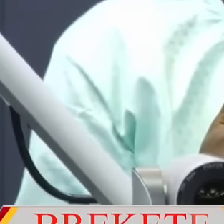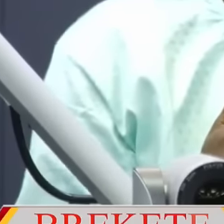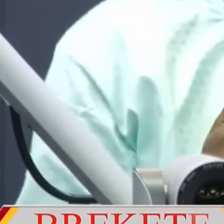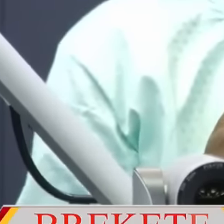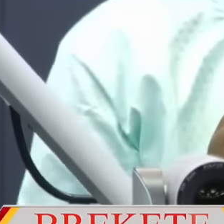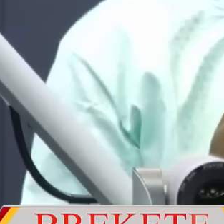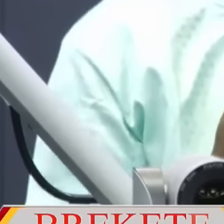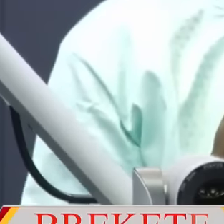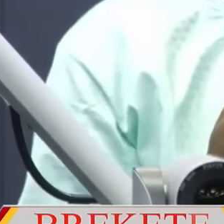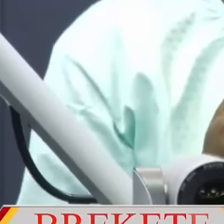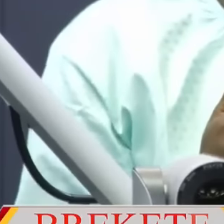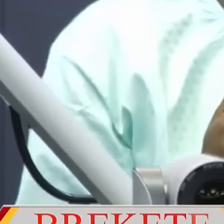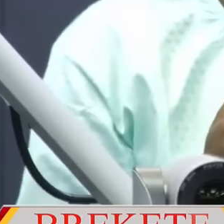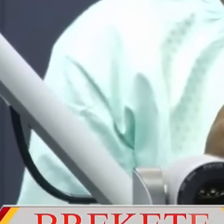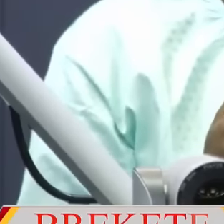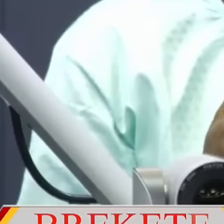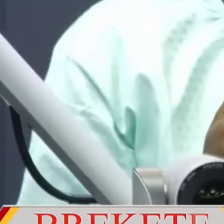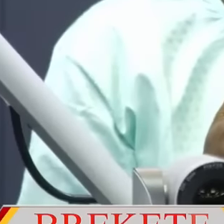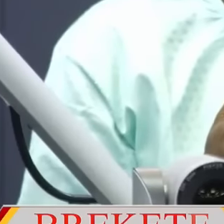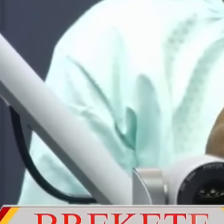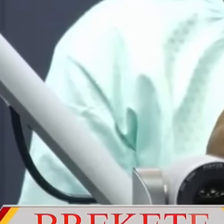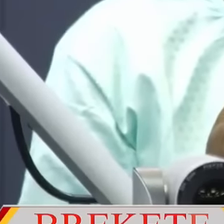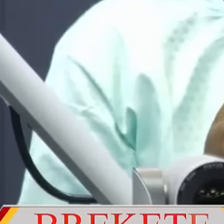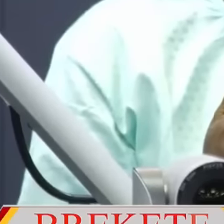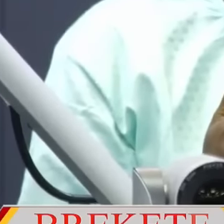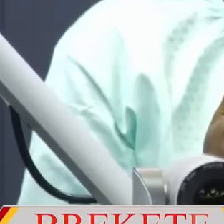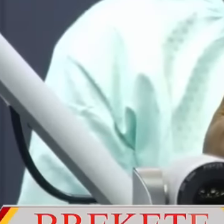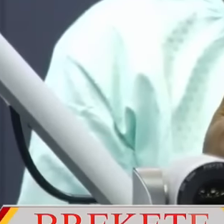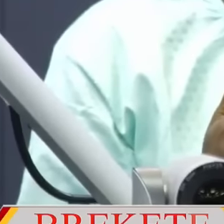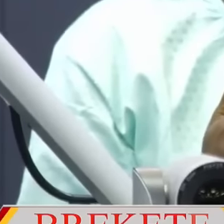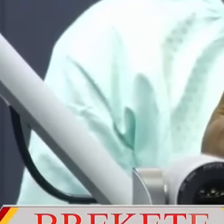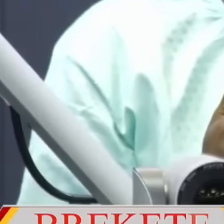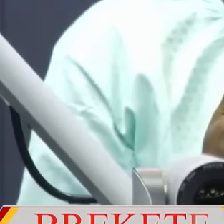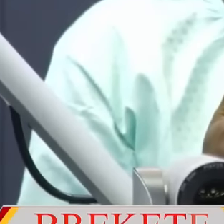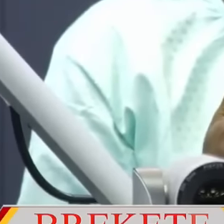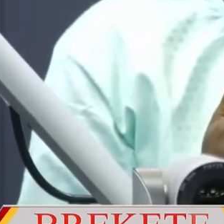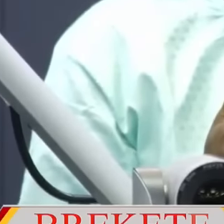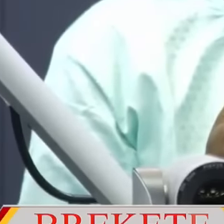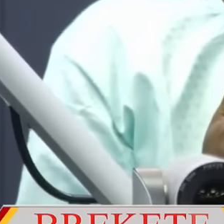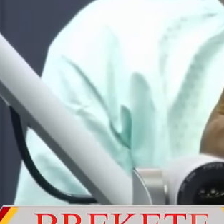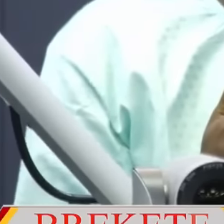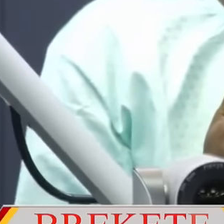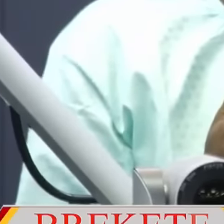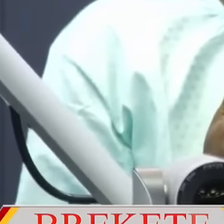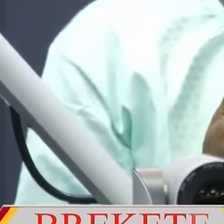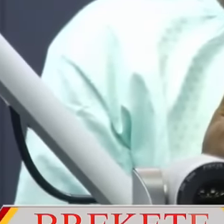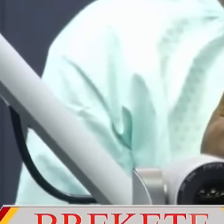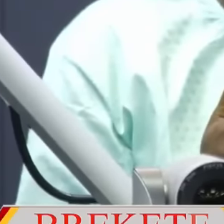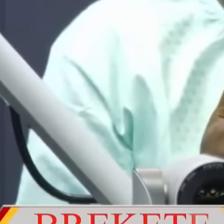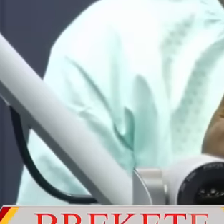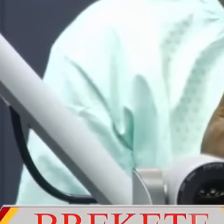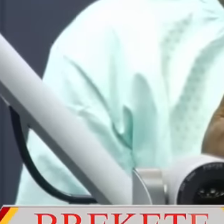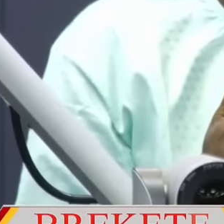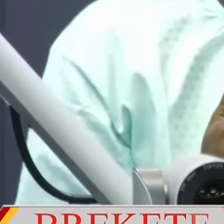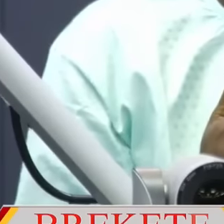amma insha Allah zamu bi musu rakiya sama ga Allah ya yi yanzu wanda da saura su ita yanzu abinda nake so